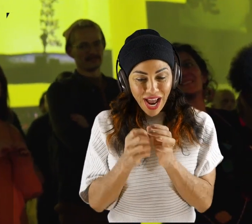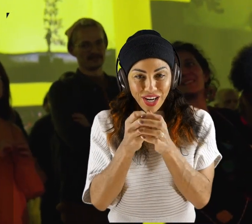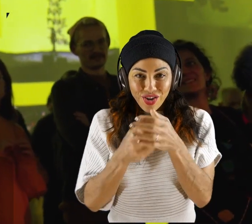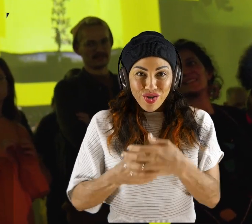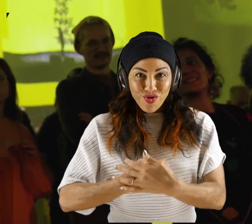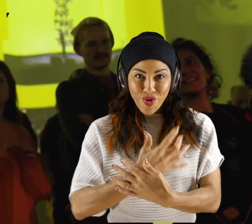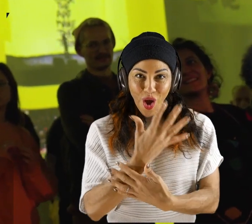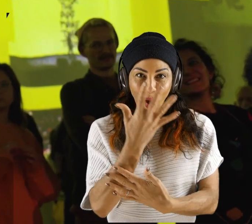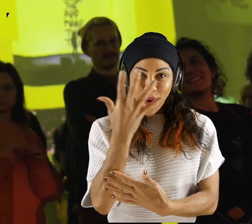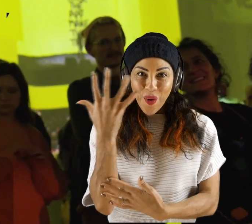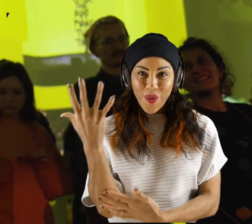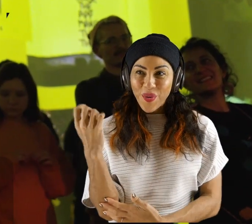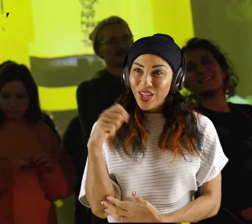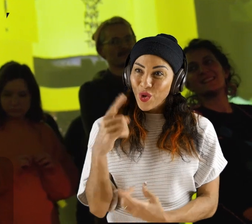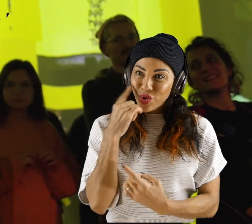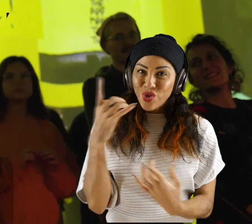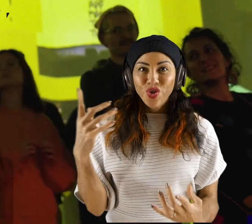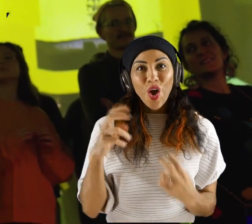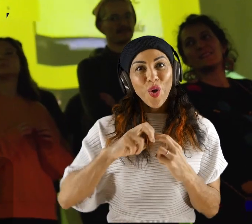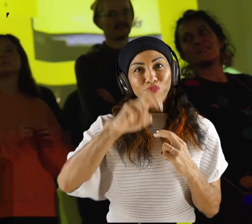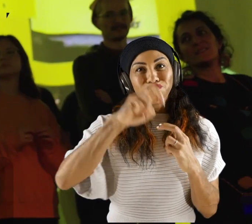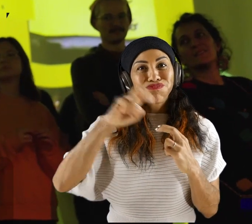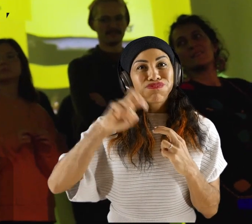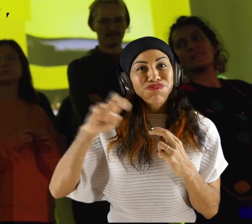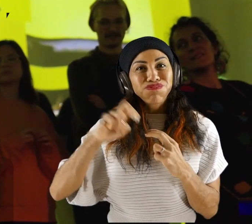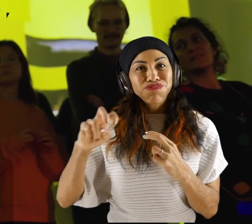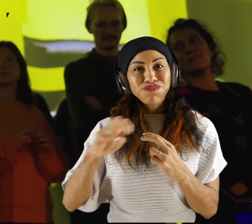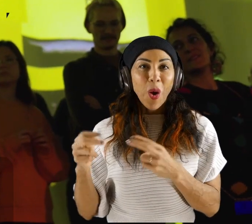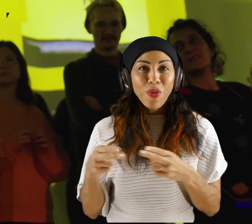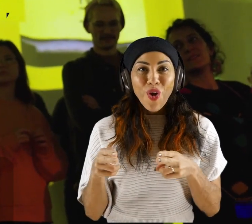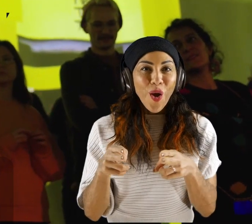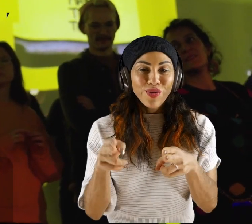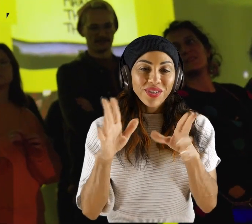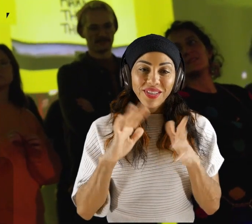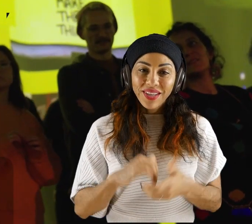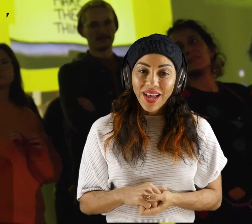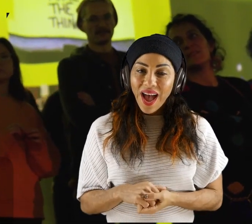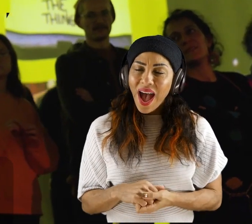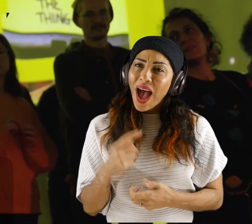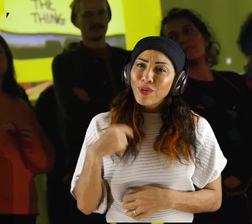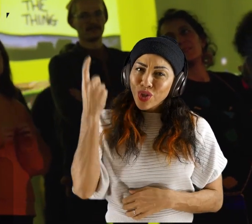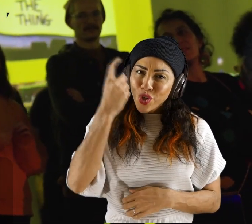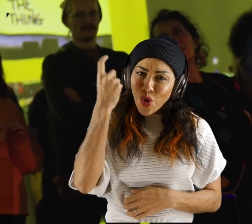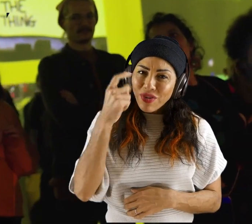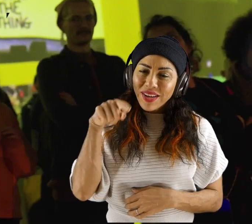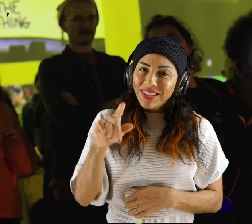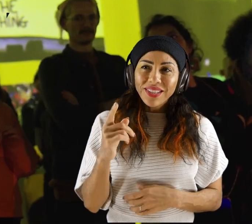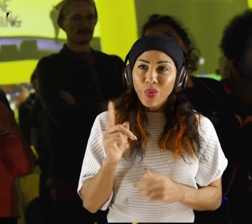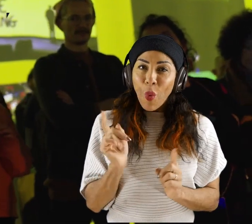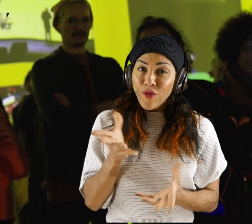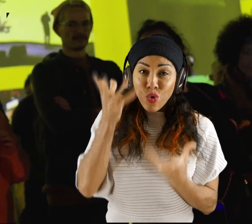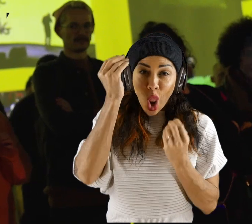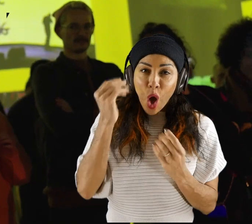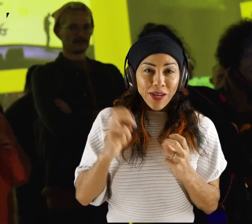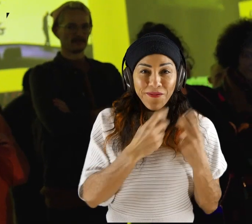the show on the road. And I was really curious what you've learned about going to so many different countries around the world